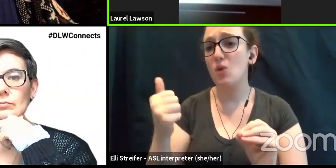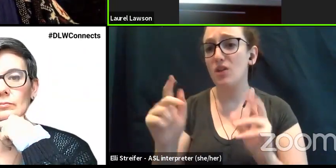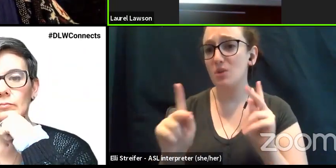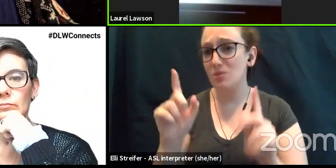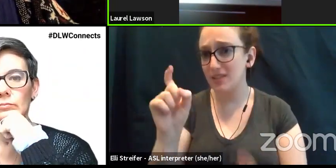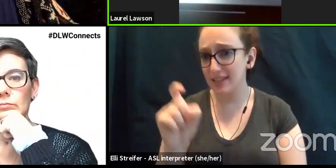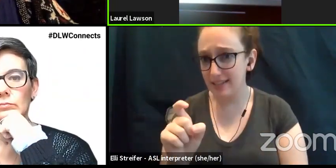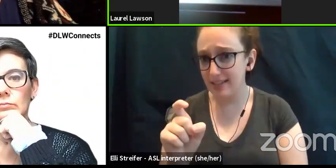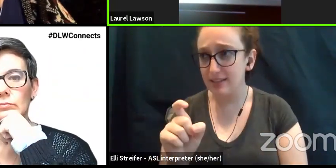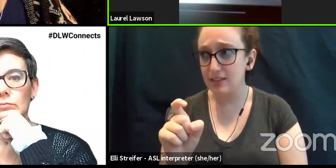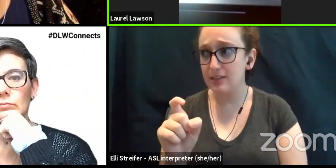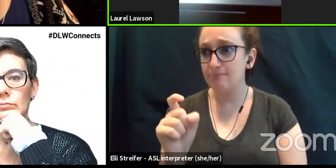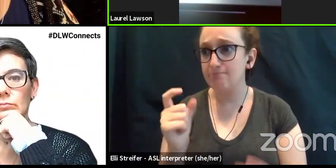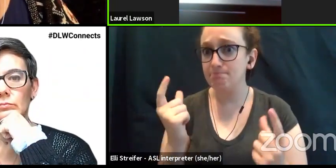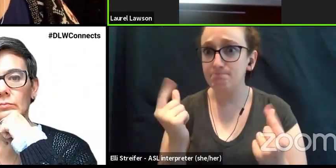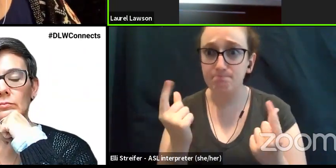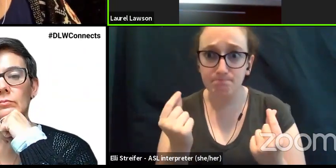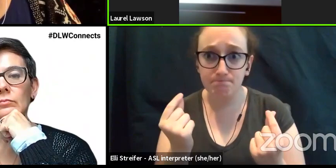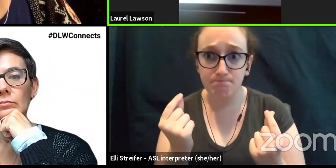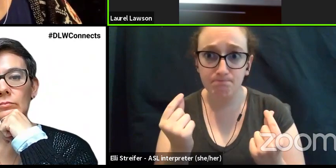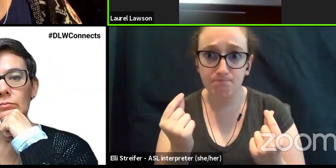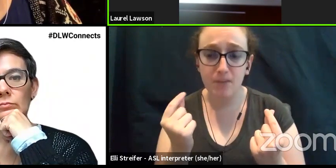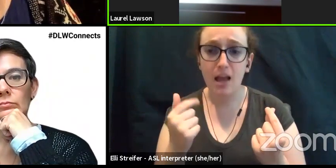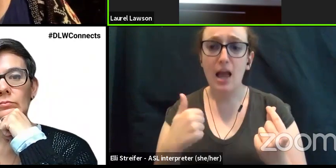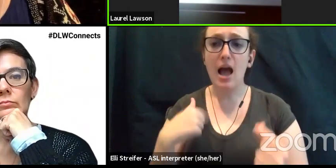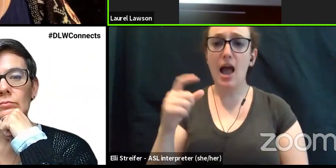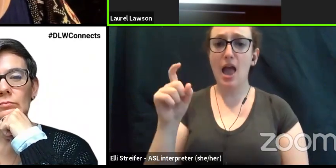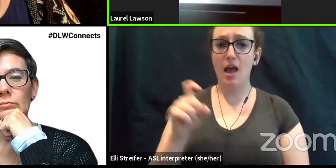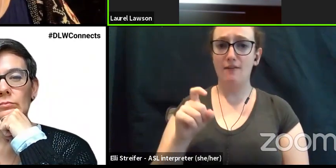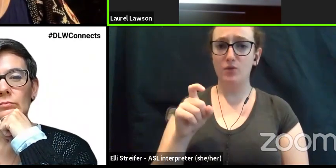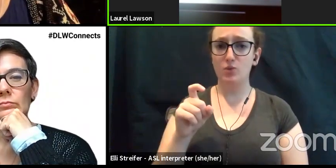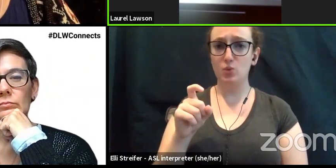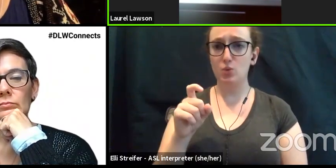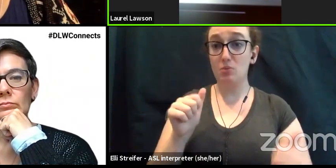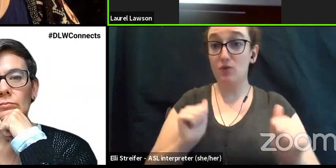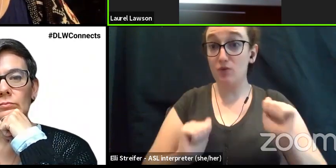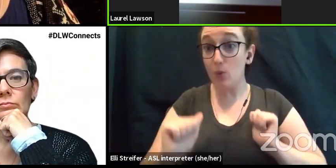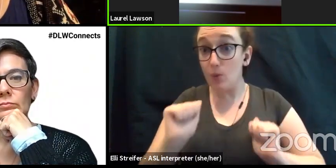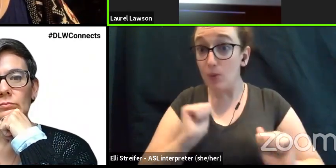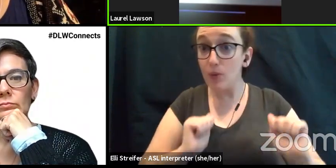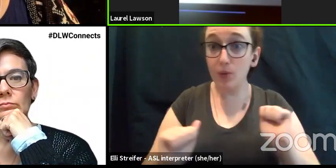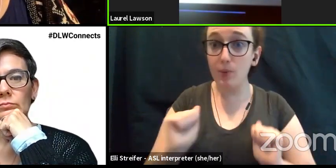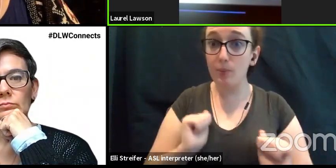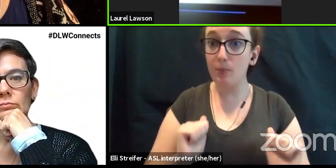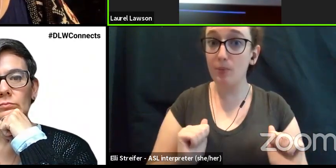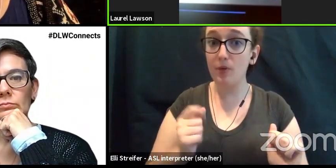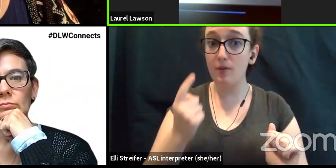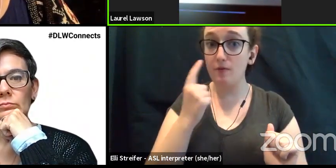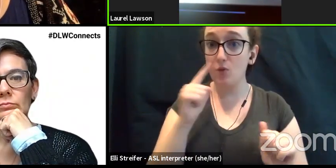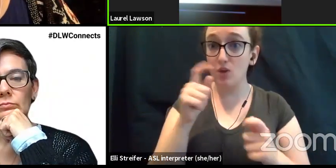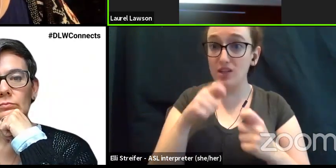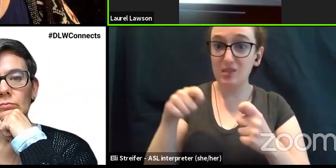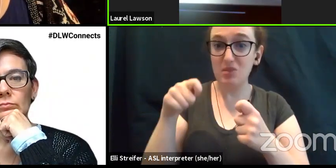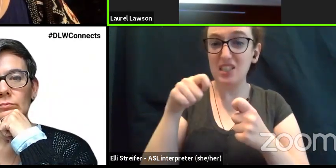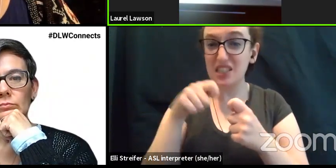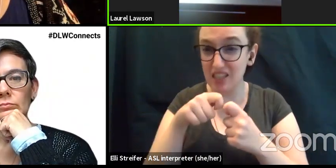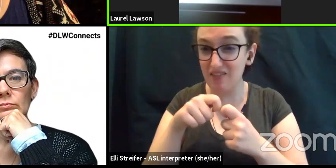has, or I have to put on this performance for this very specific kind